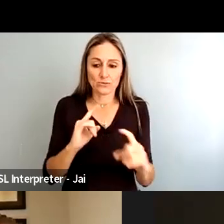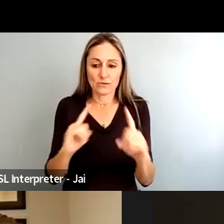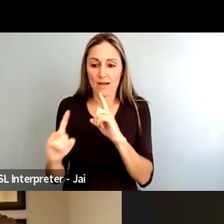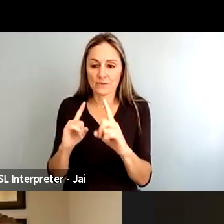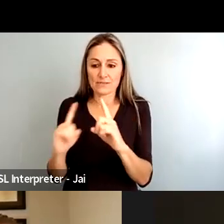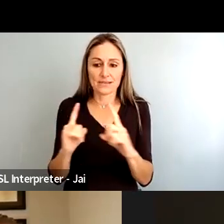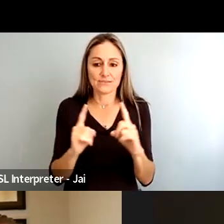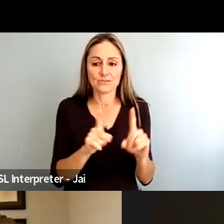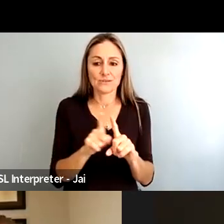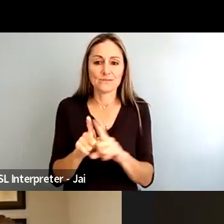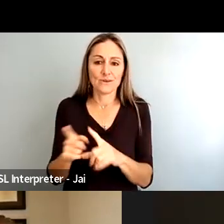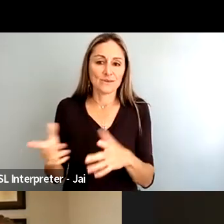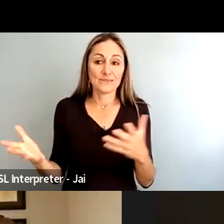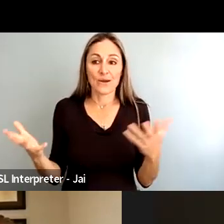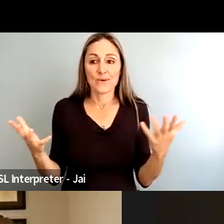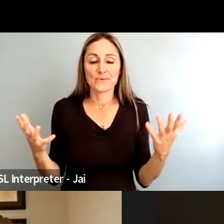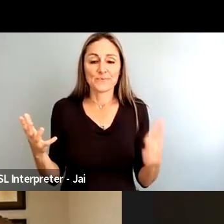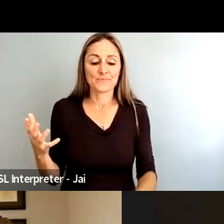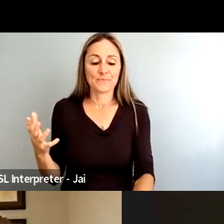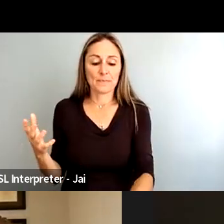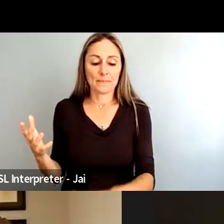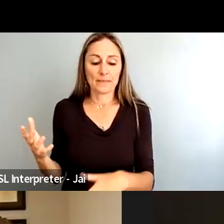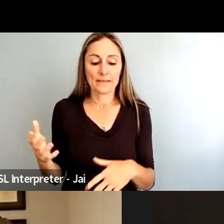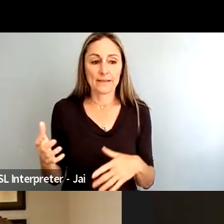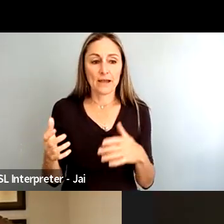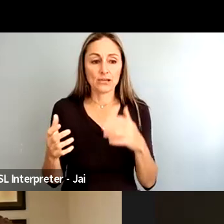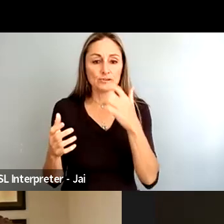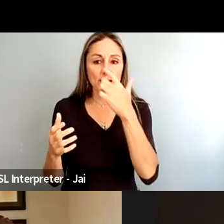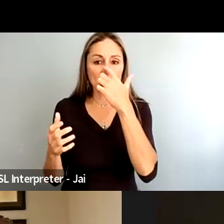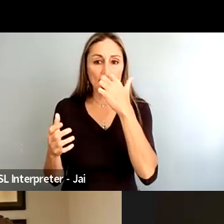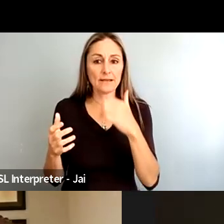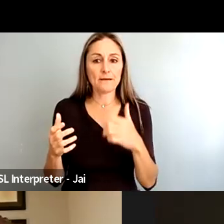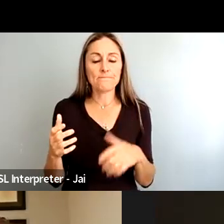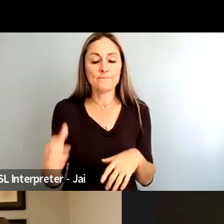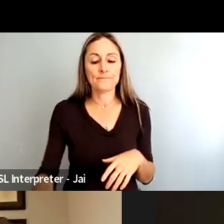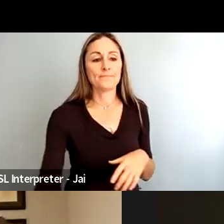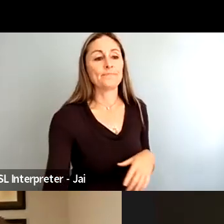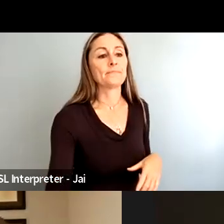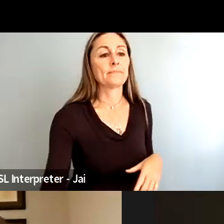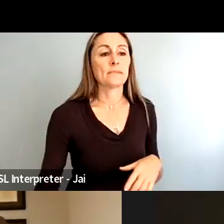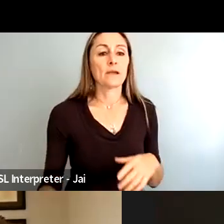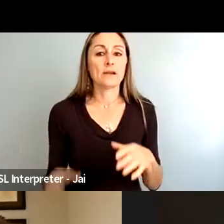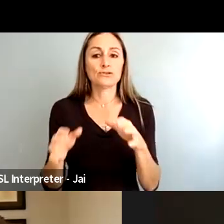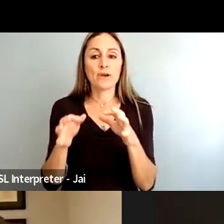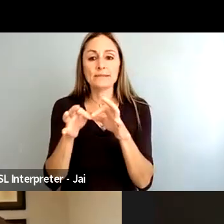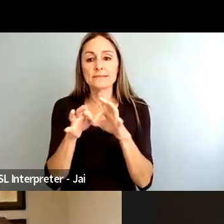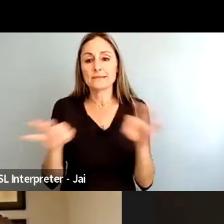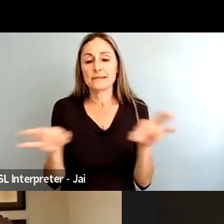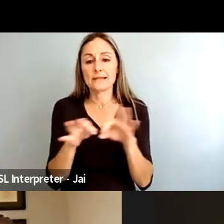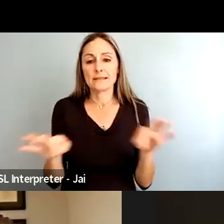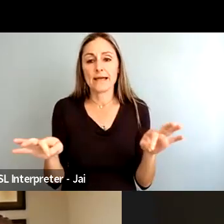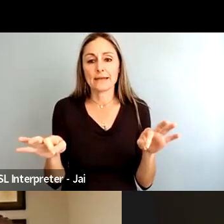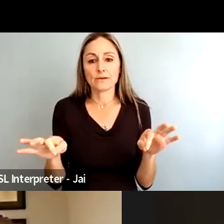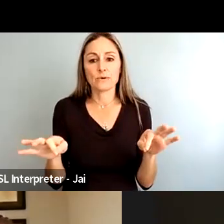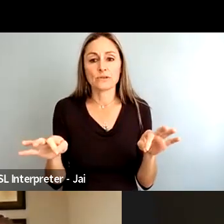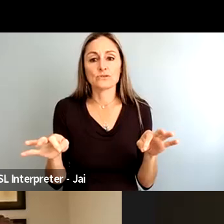and it's also in like language we use to describe that. Any language that hints that a